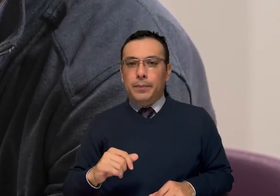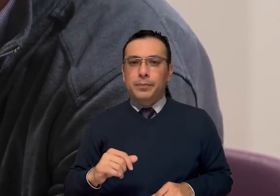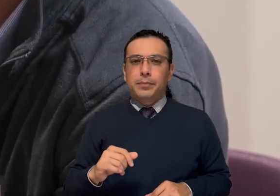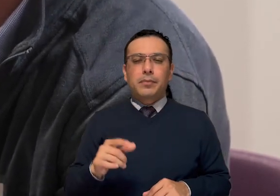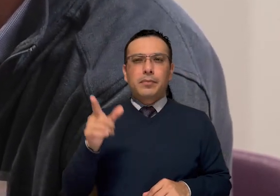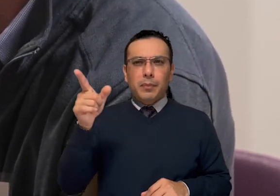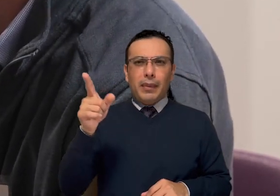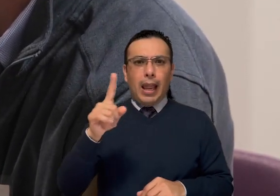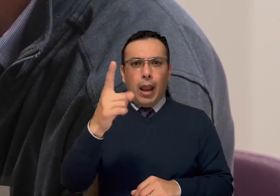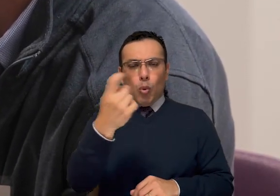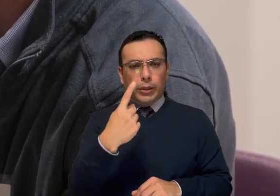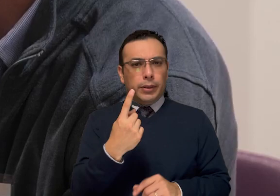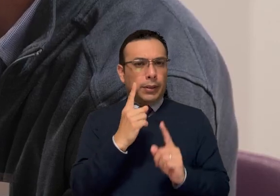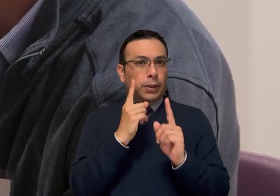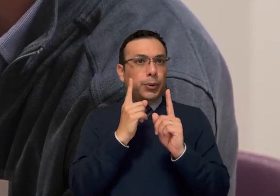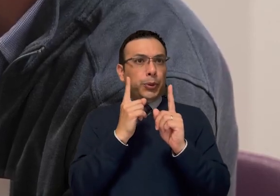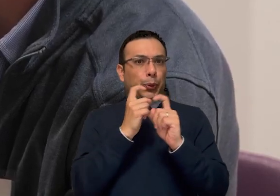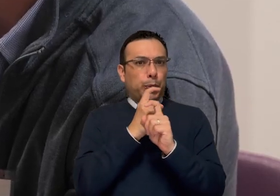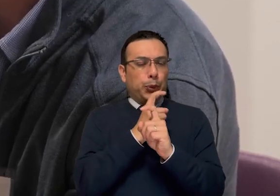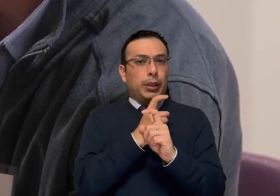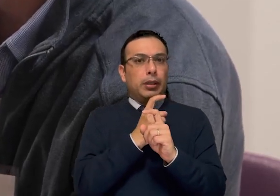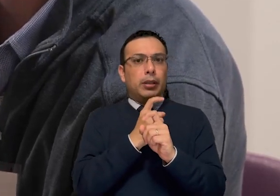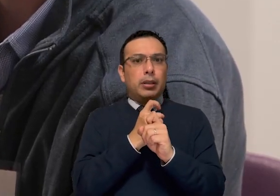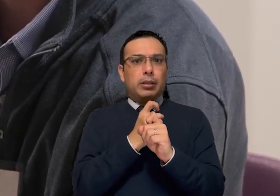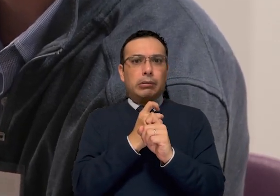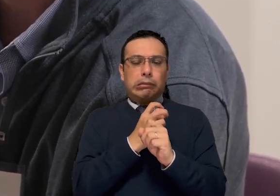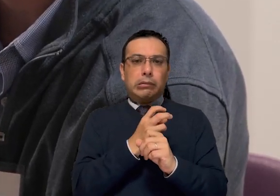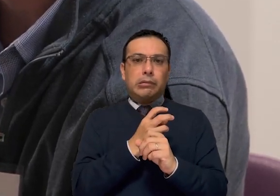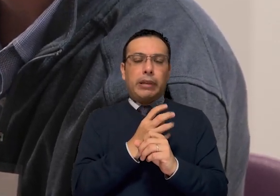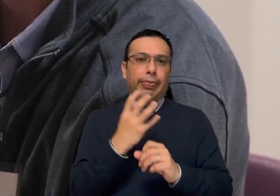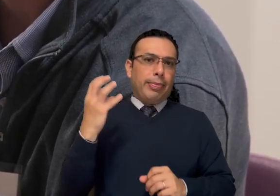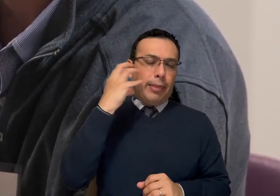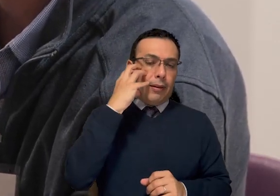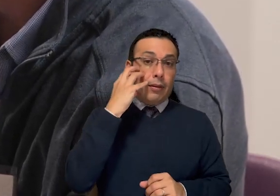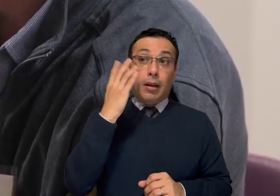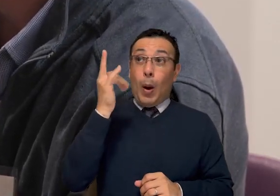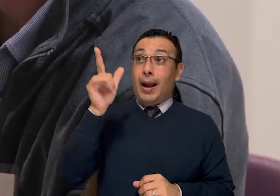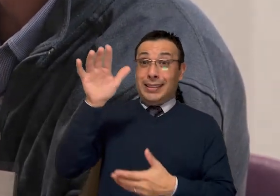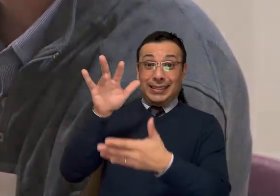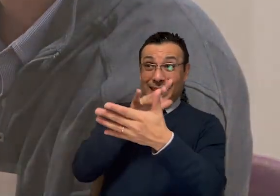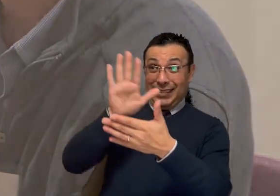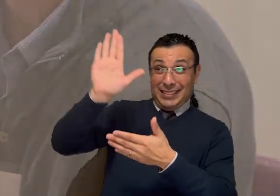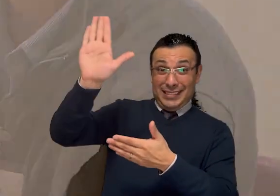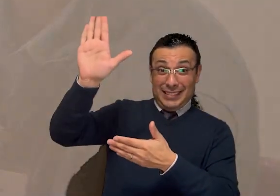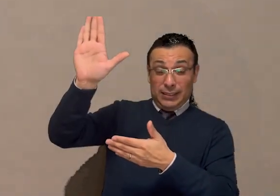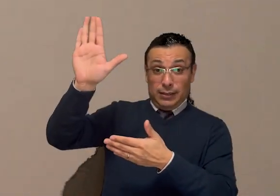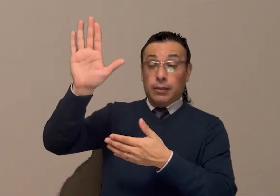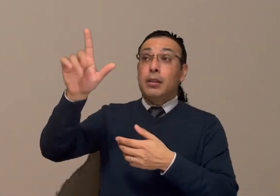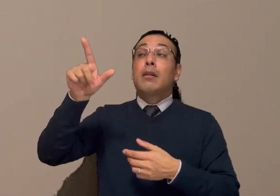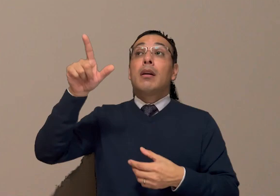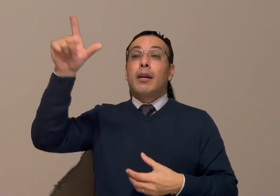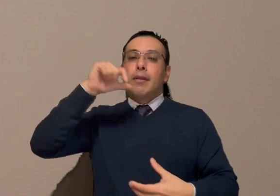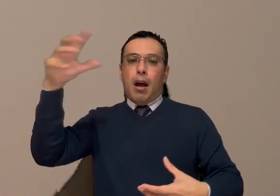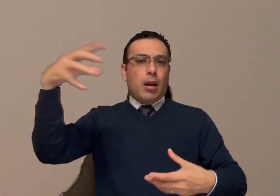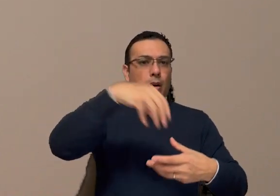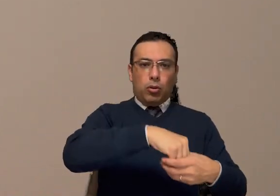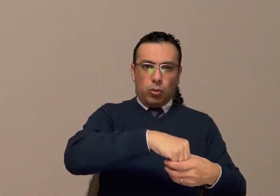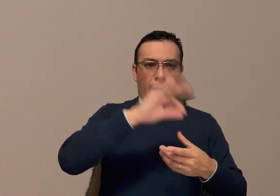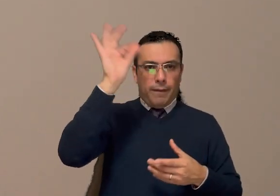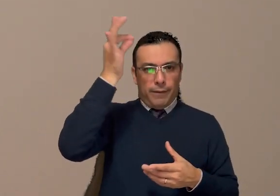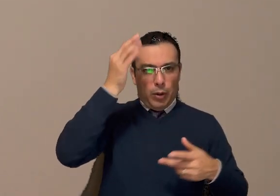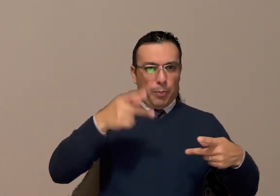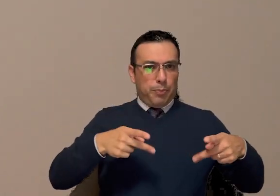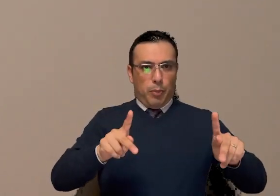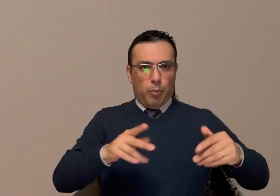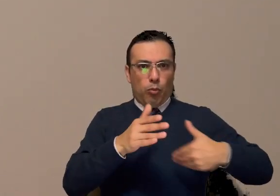are not currently included in the federal permitting process here in the United States. It's kind of a tough comparison to compare the results of that